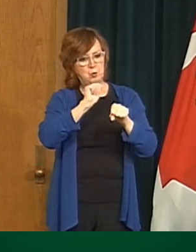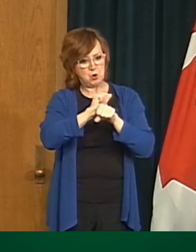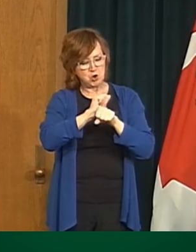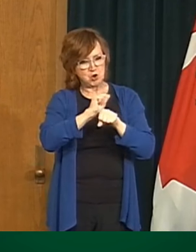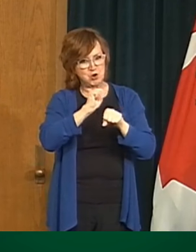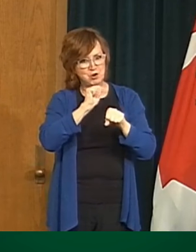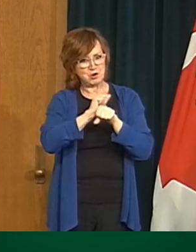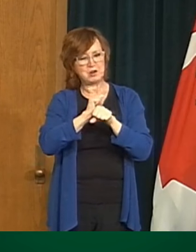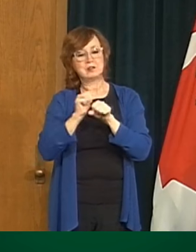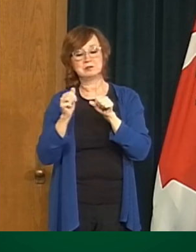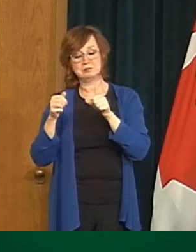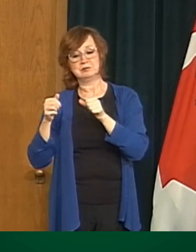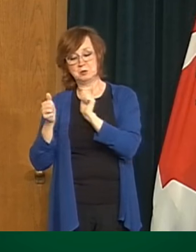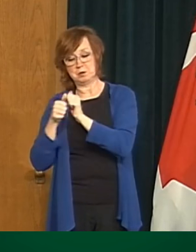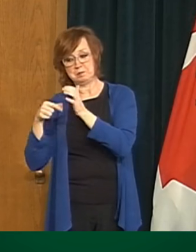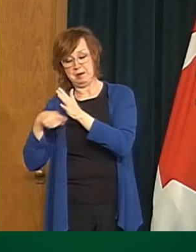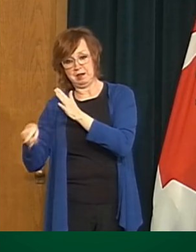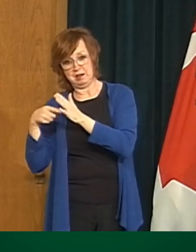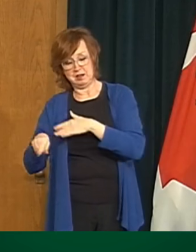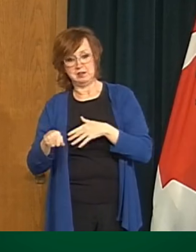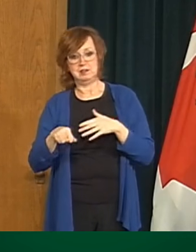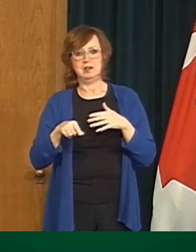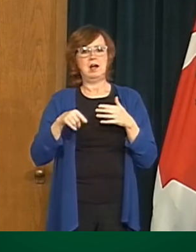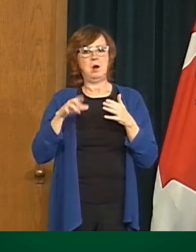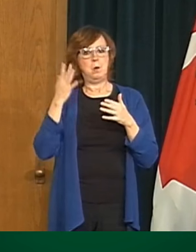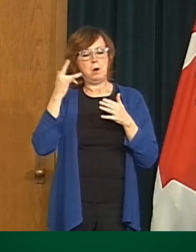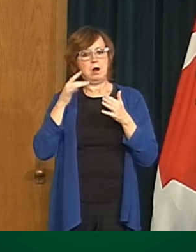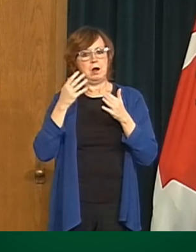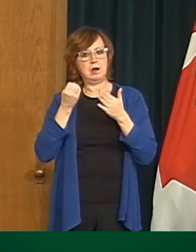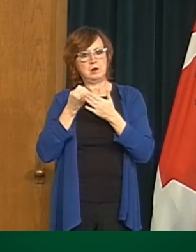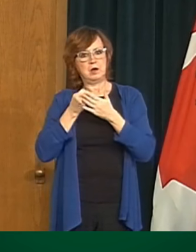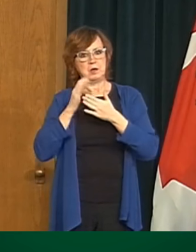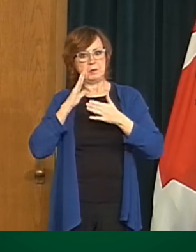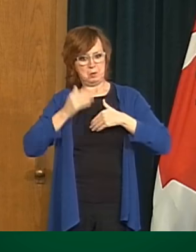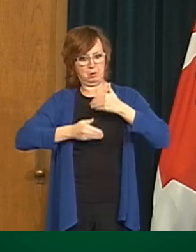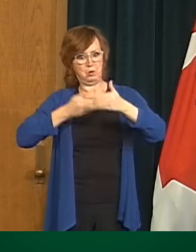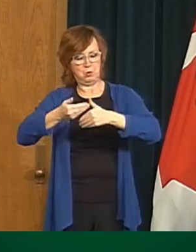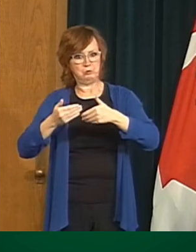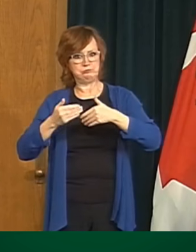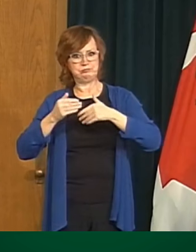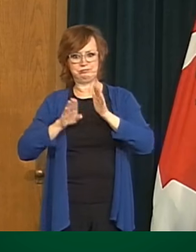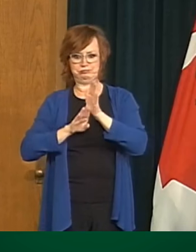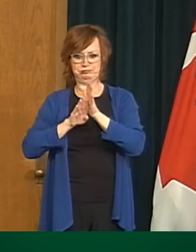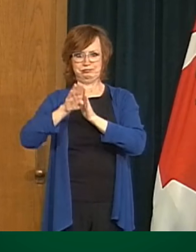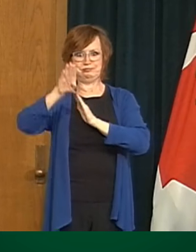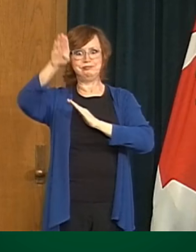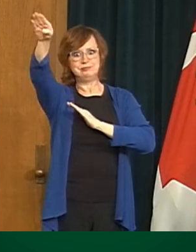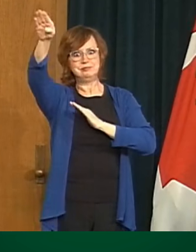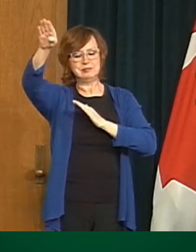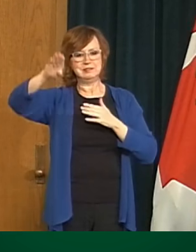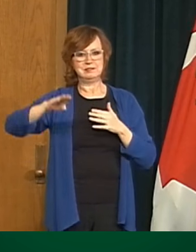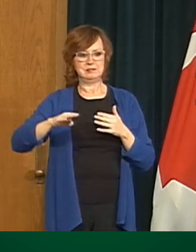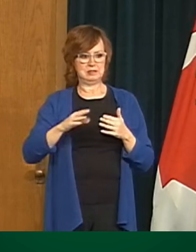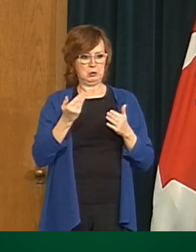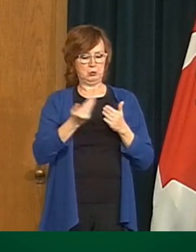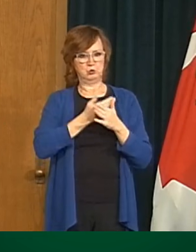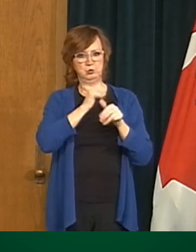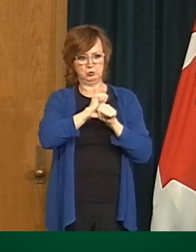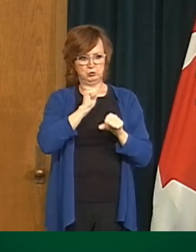are going to create new jobs and return to our existing jobs. And this is how we